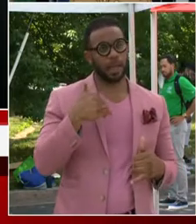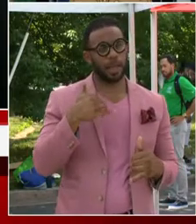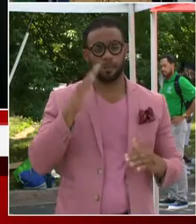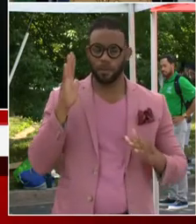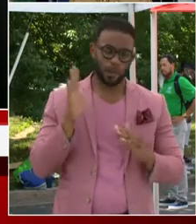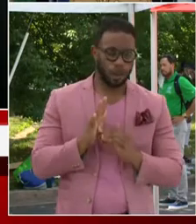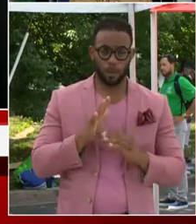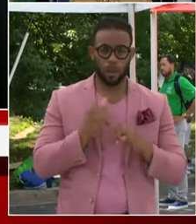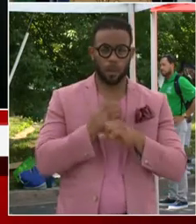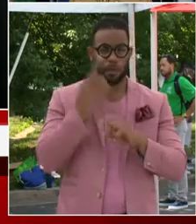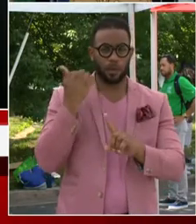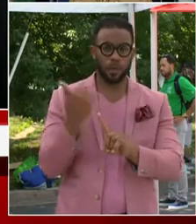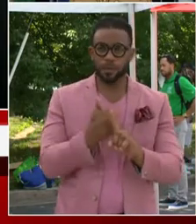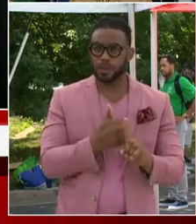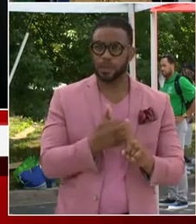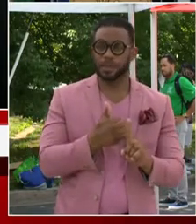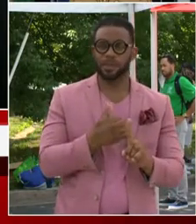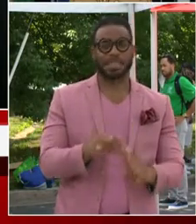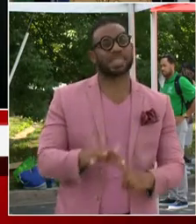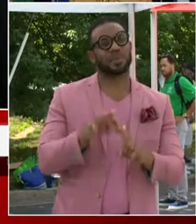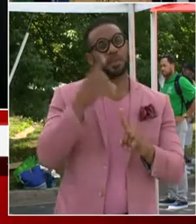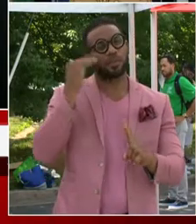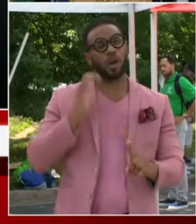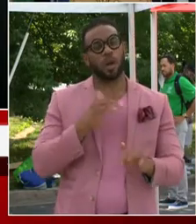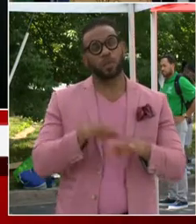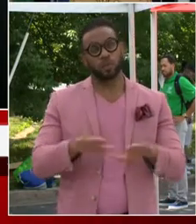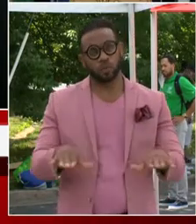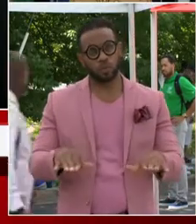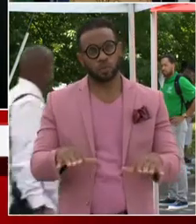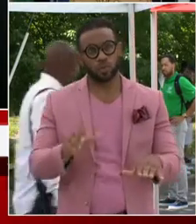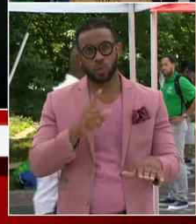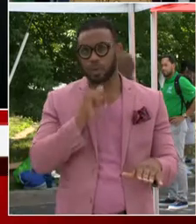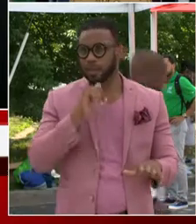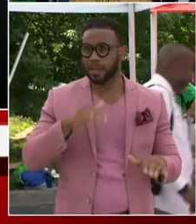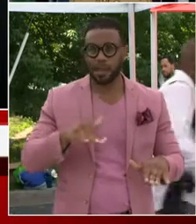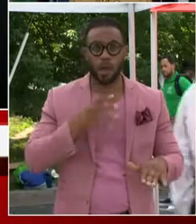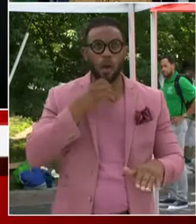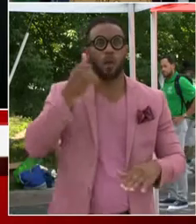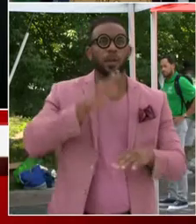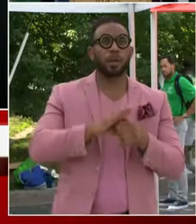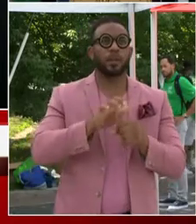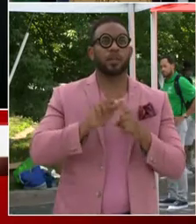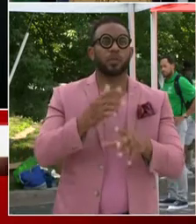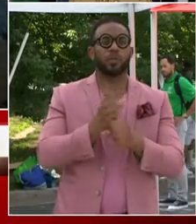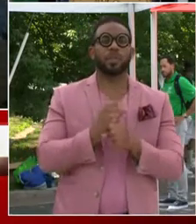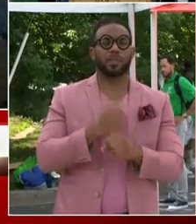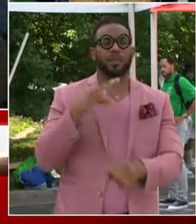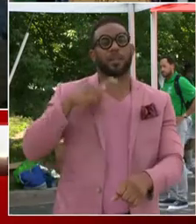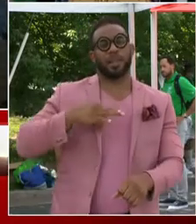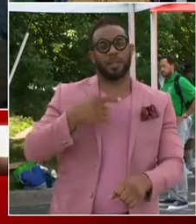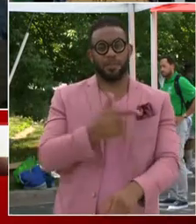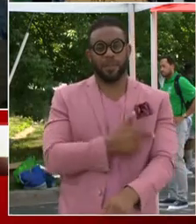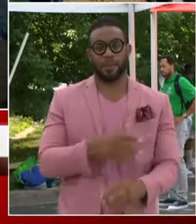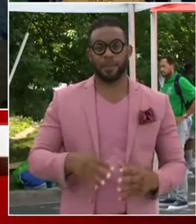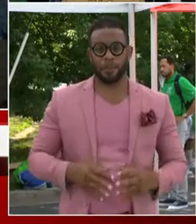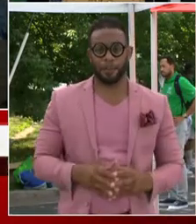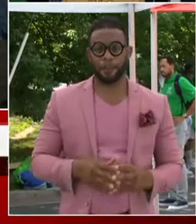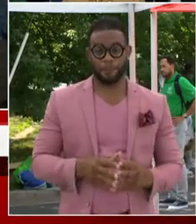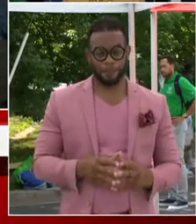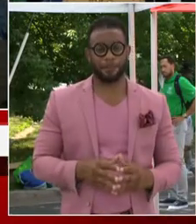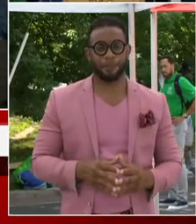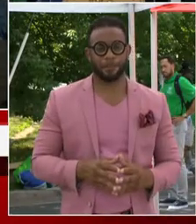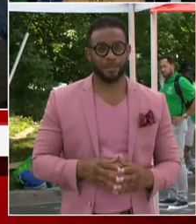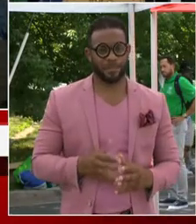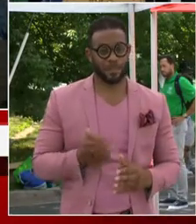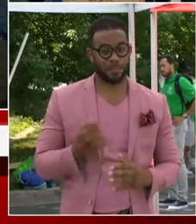ultimate protection for themselves, and especially for our children who are not yet old enough to receive the benefits of the vaccine. You know, we're just